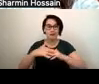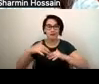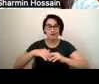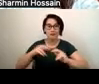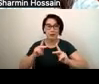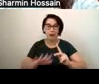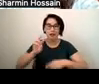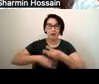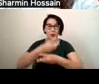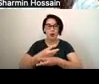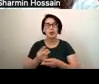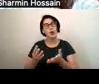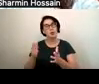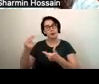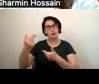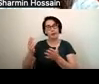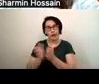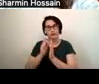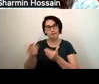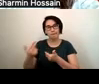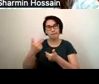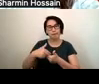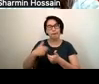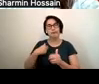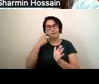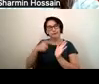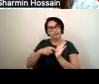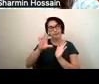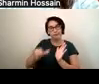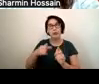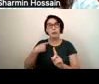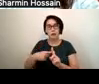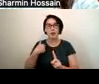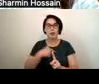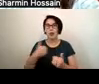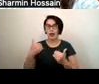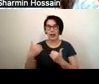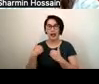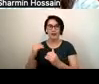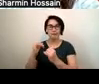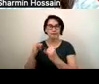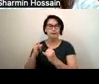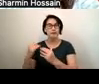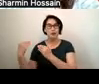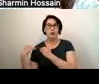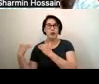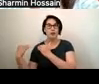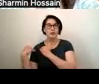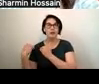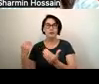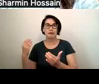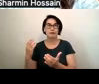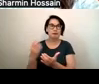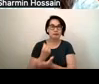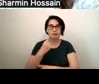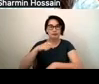us in acknowledging this, as well as our shared responsibility, to make good of this time and for each of us to